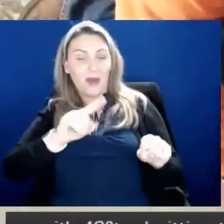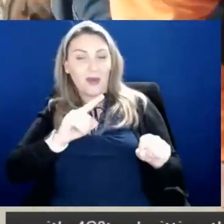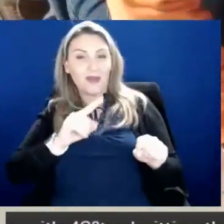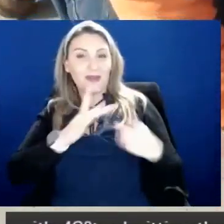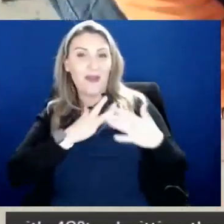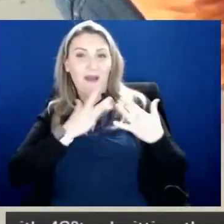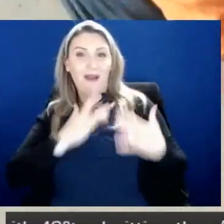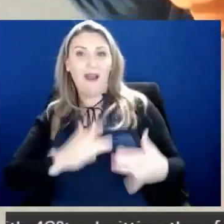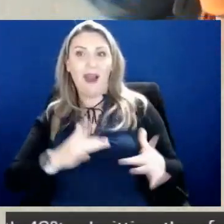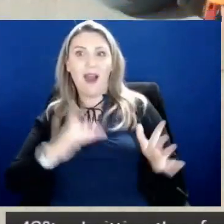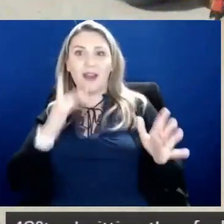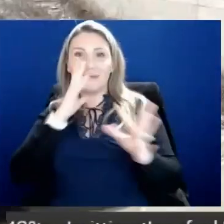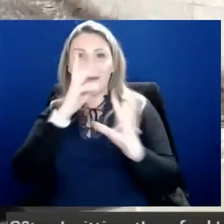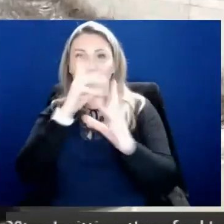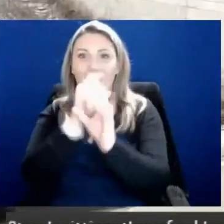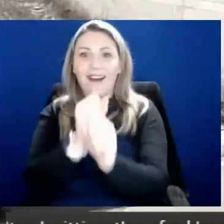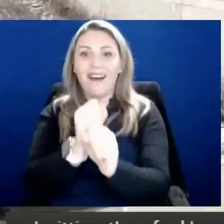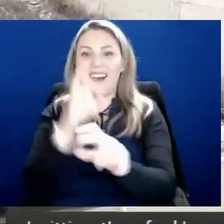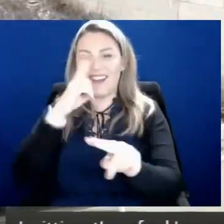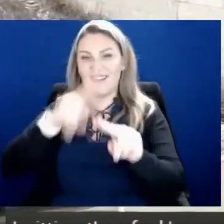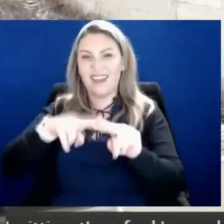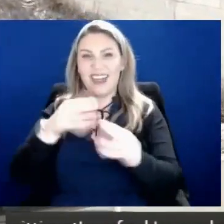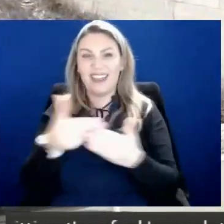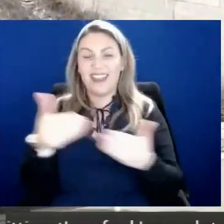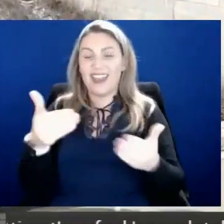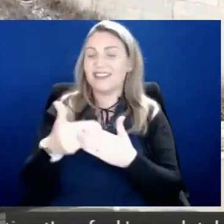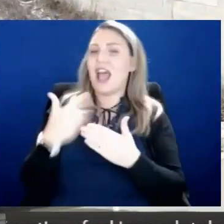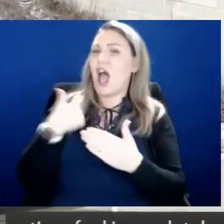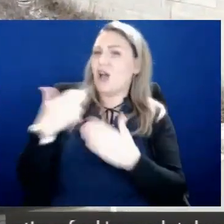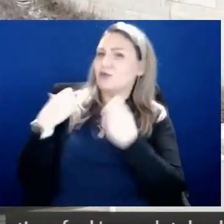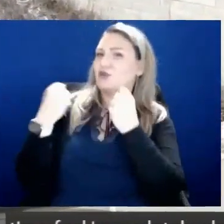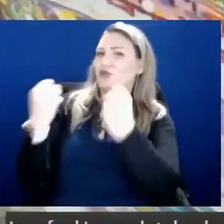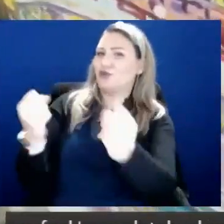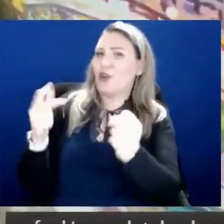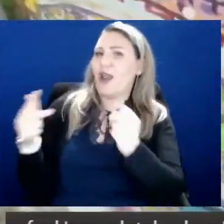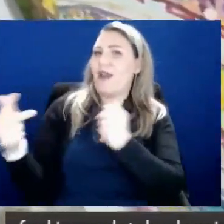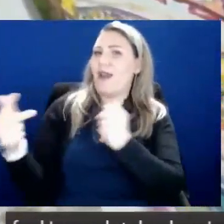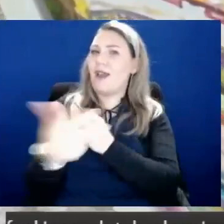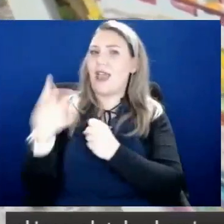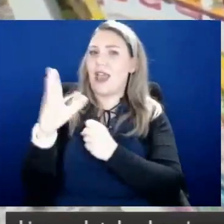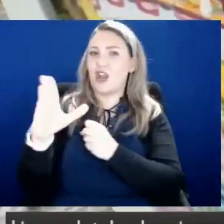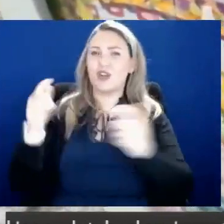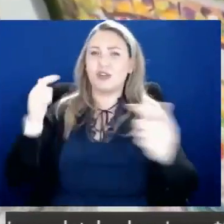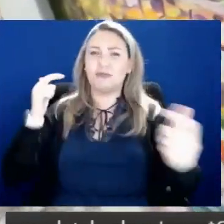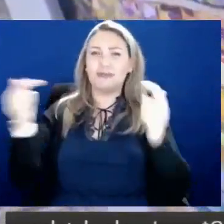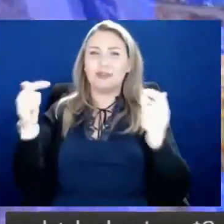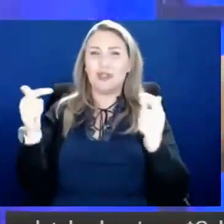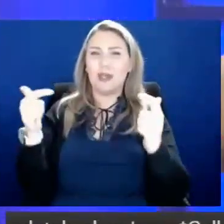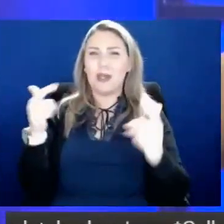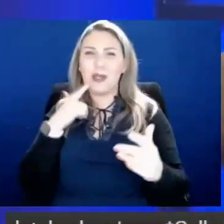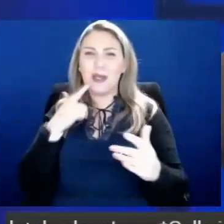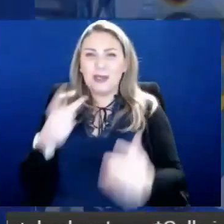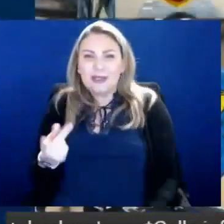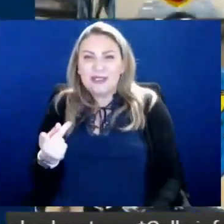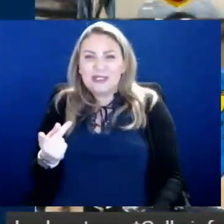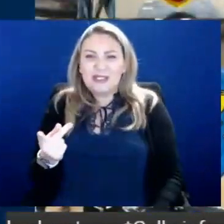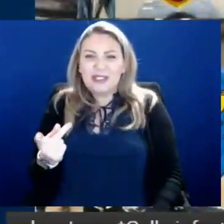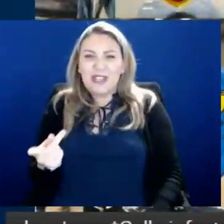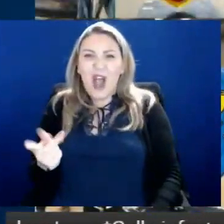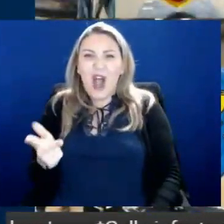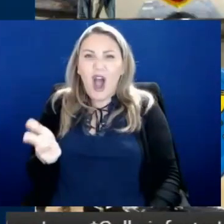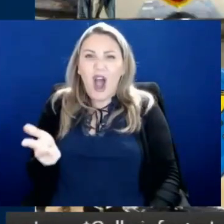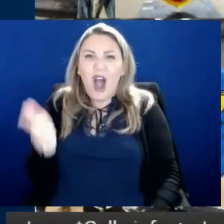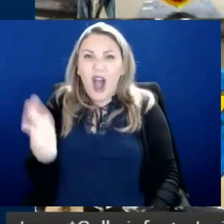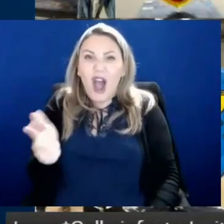all sorts of fun stuff. I actually was driving by today and some lady had her big, huge Labradoodle standing out at like 7 o'clock in the